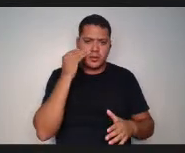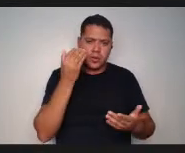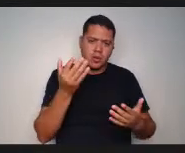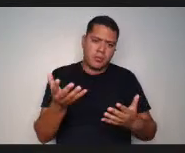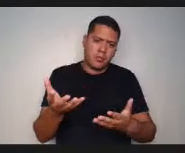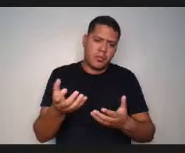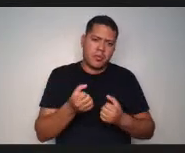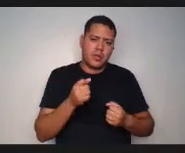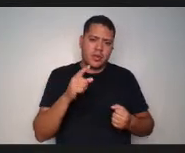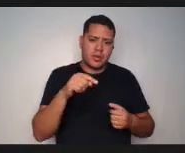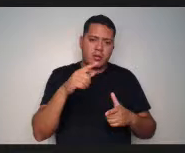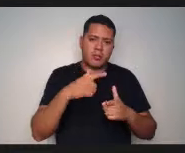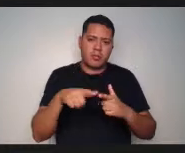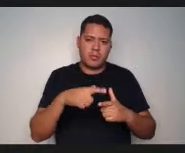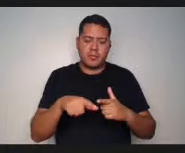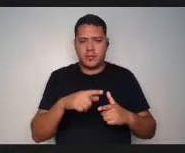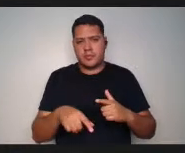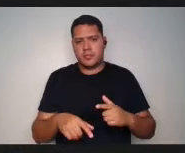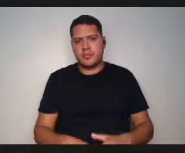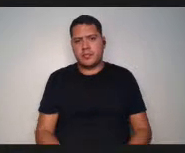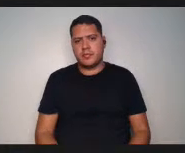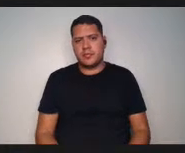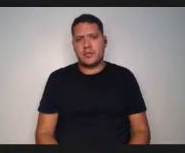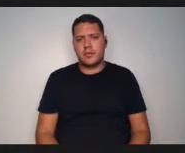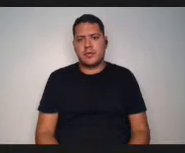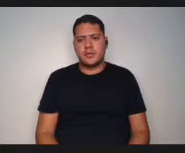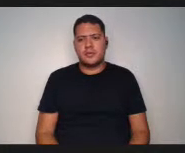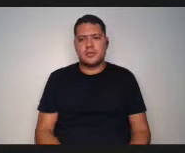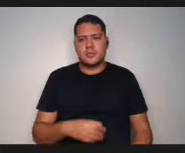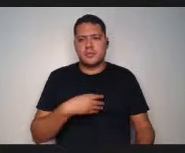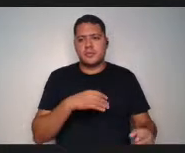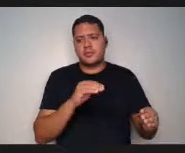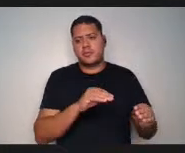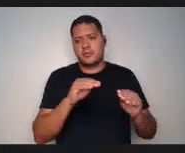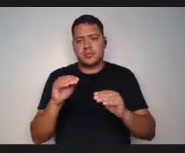I'm going to skip past that one for now.